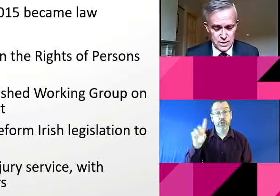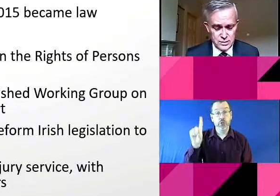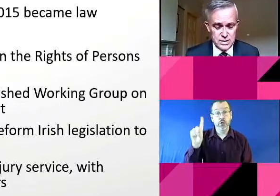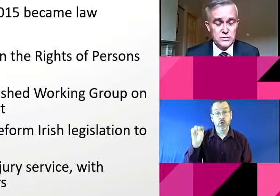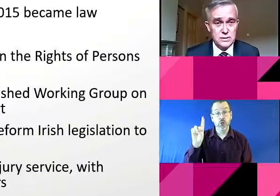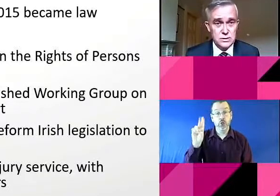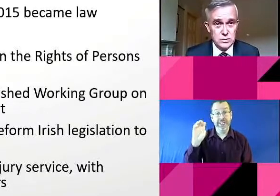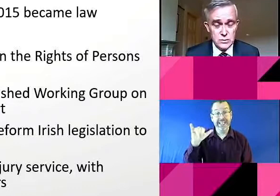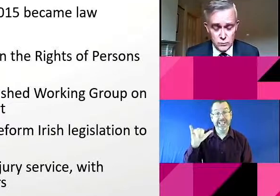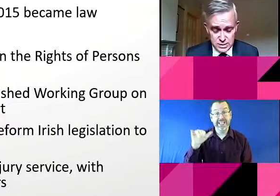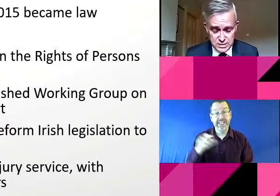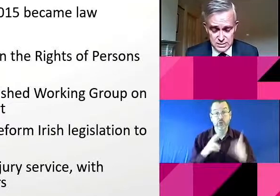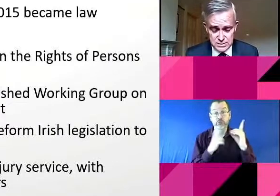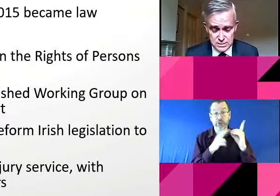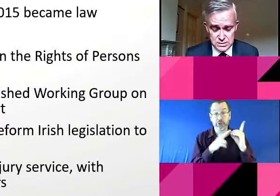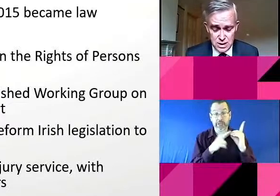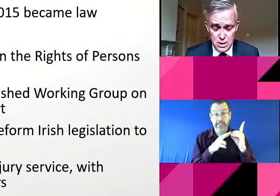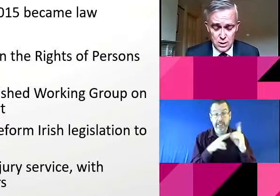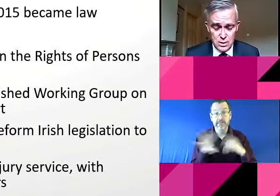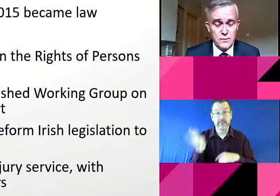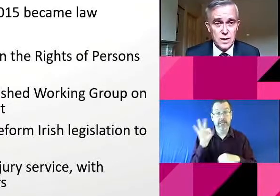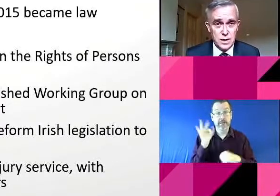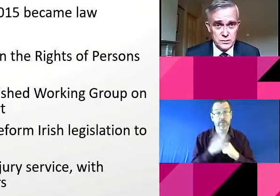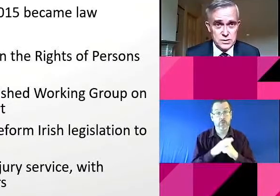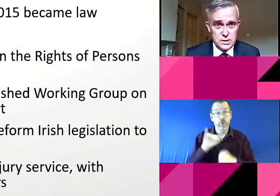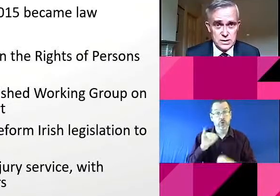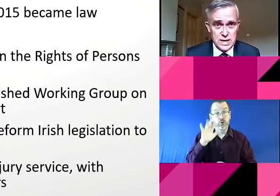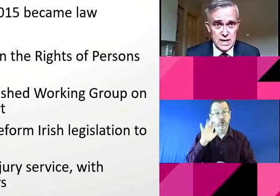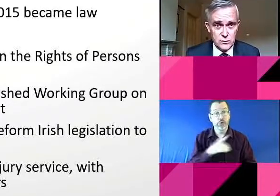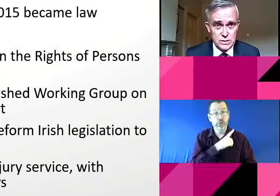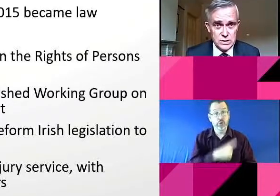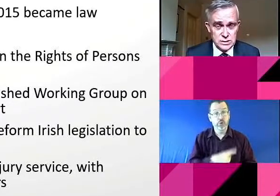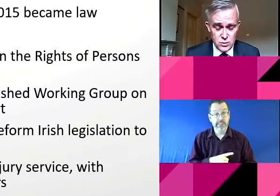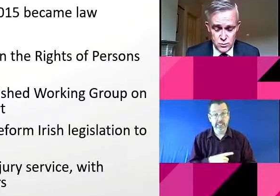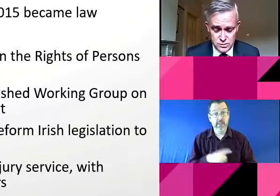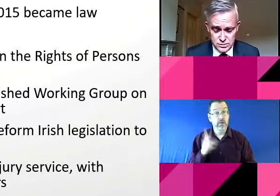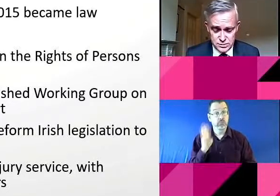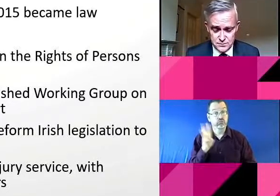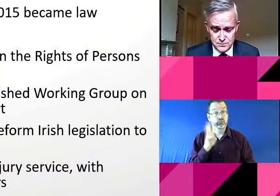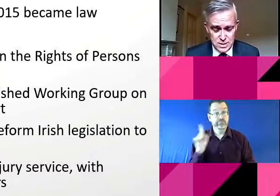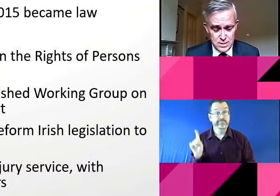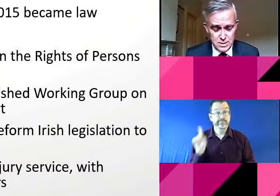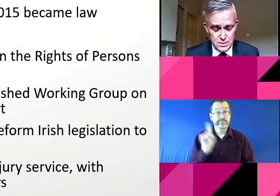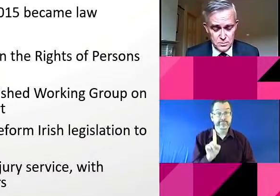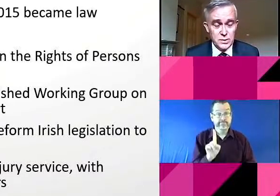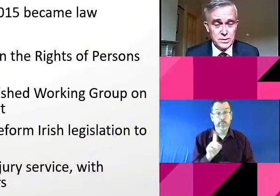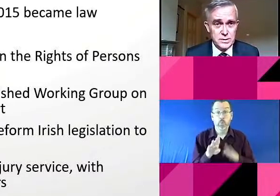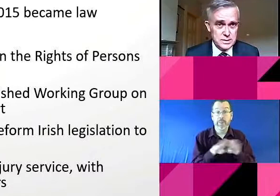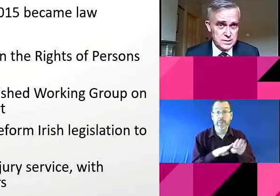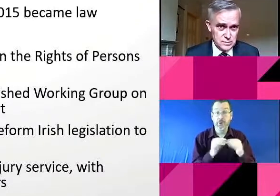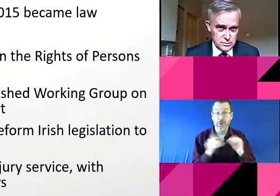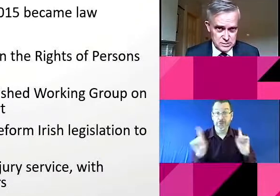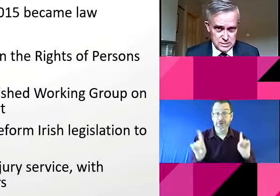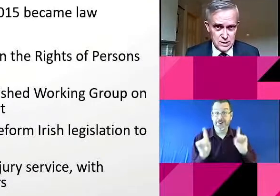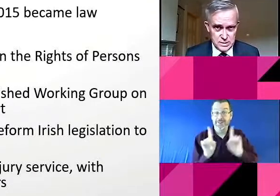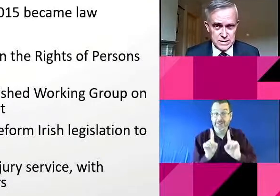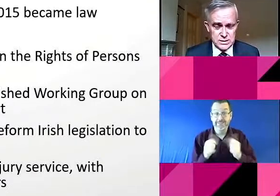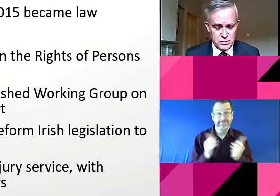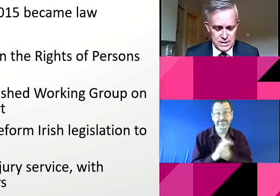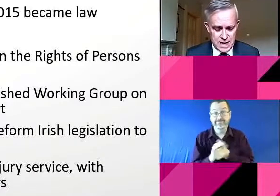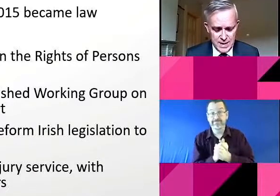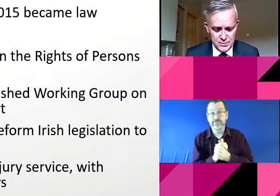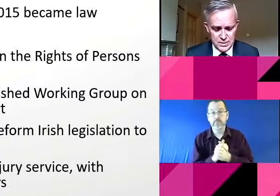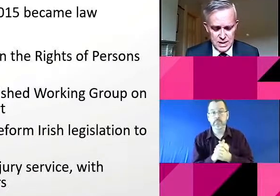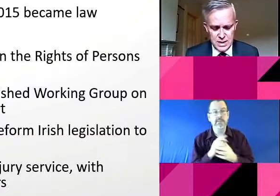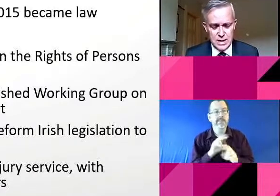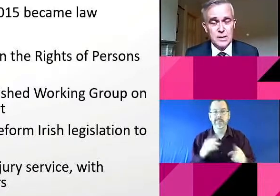would have carried out that duty with the assistance of Irish Sign Language interpreters. But this did not